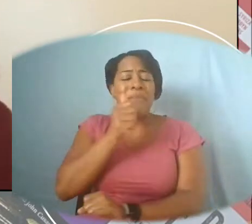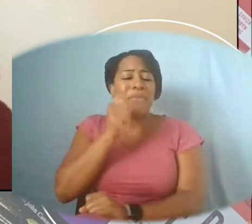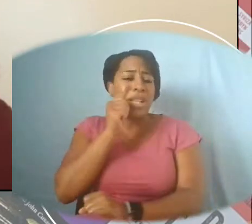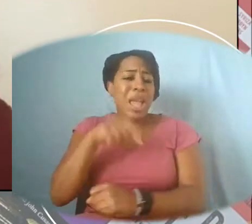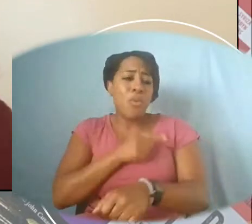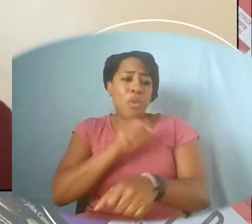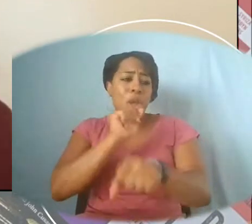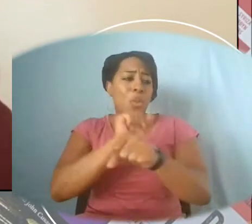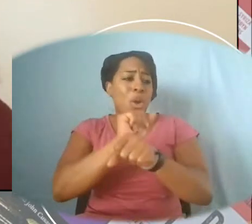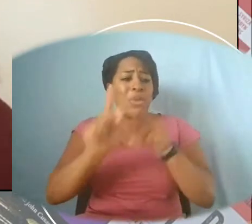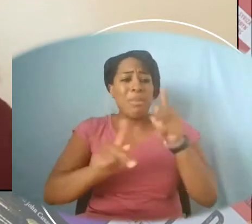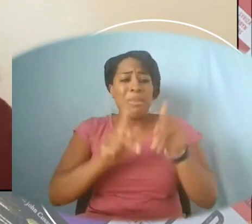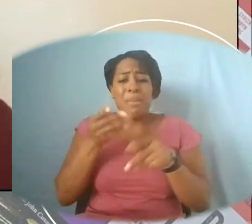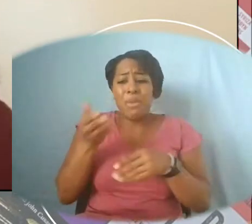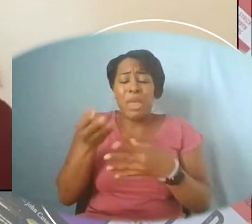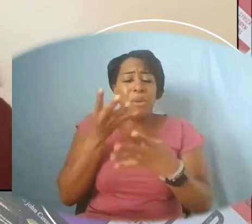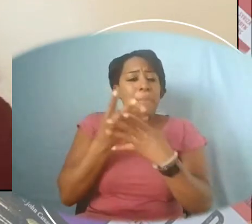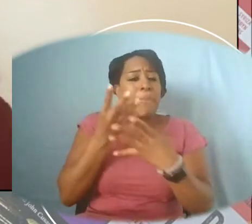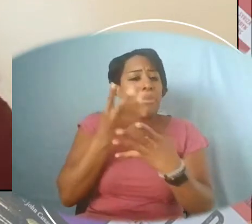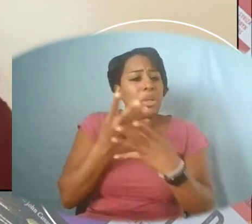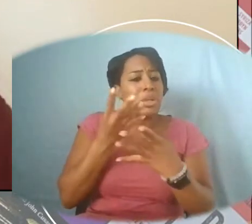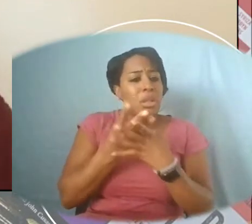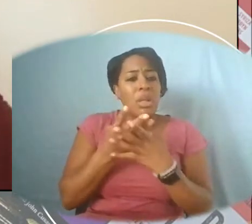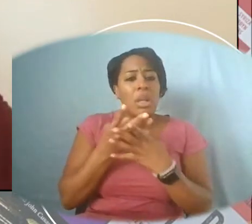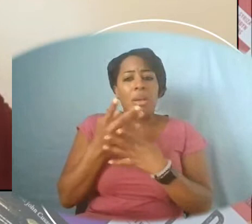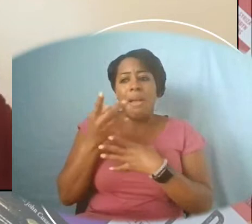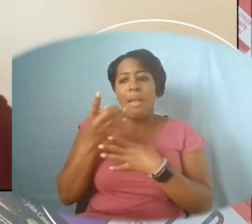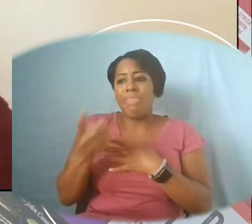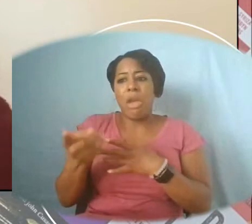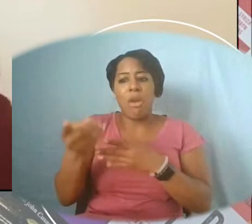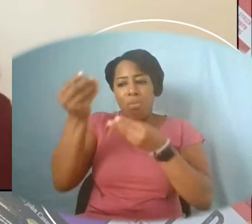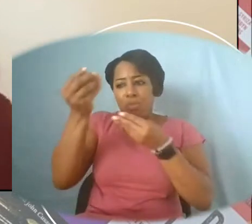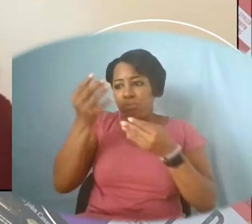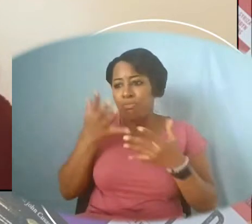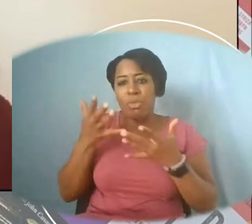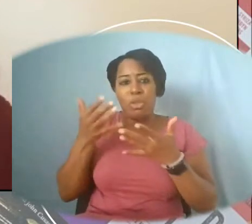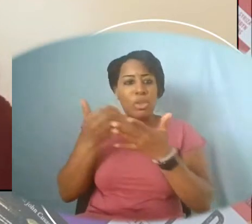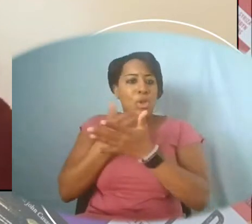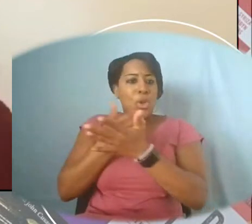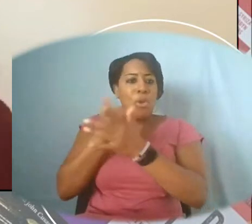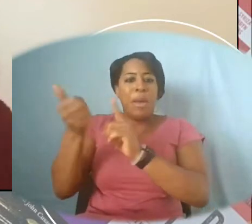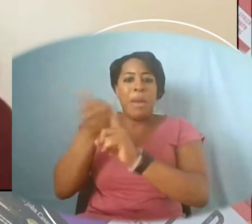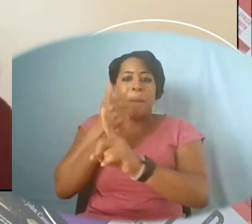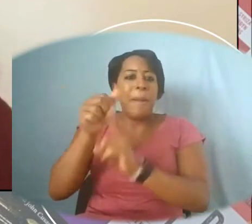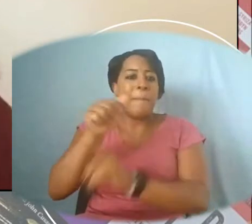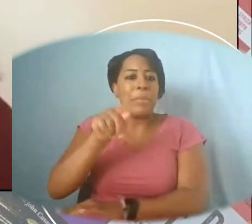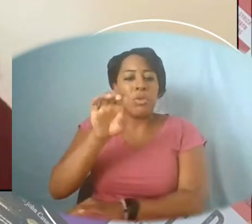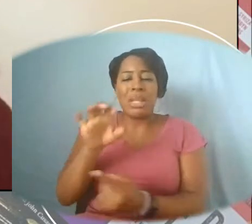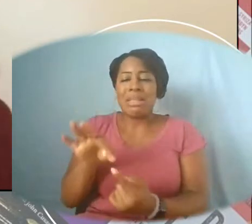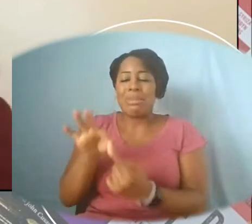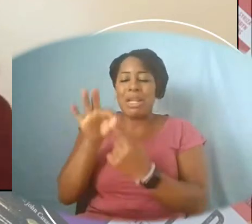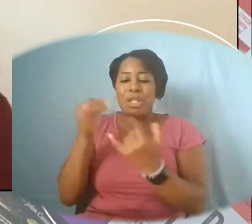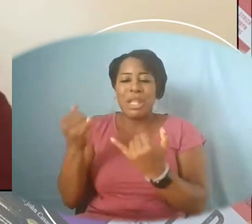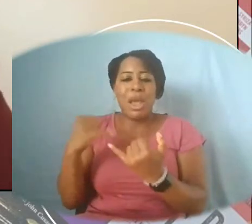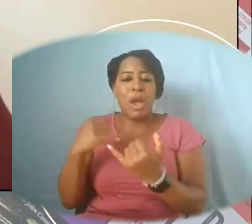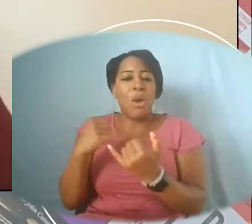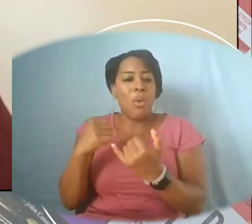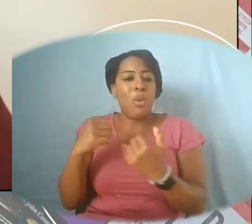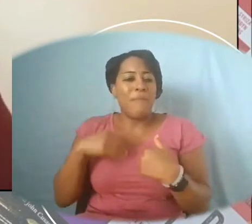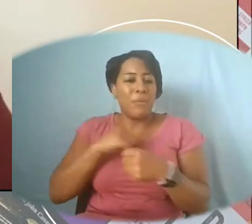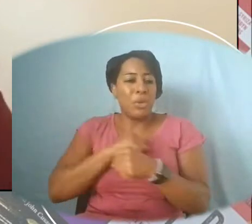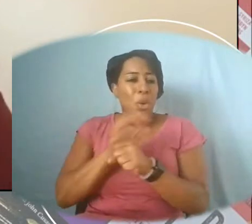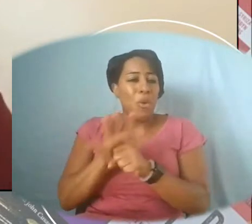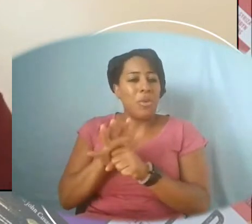who are reporting whatever that newest abuse is, especially with COVID. You know, people don't want